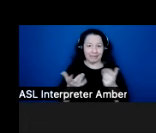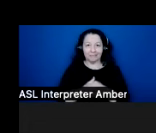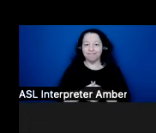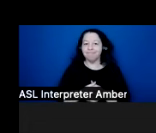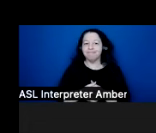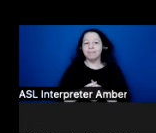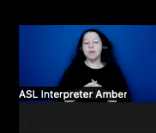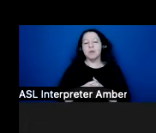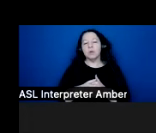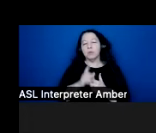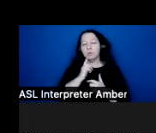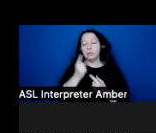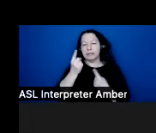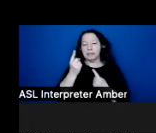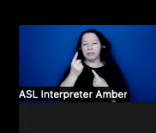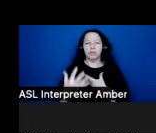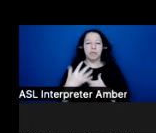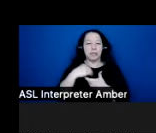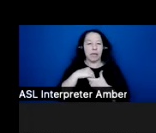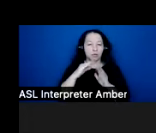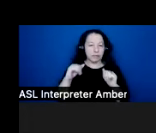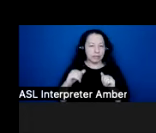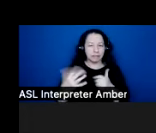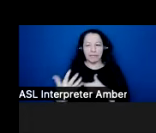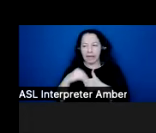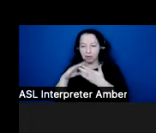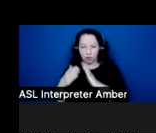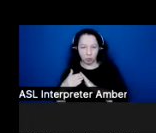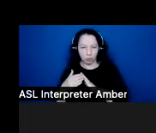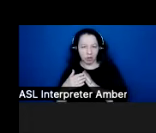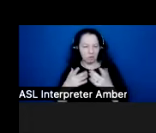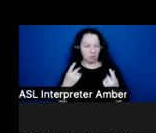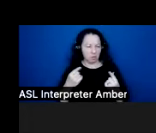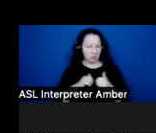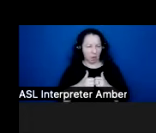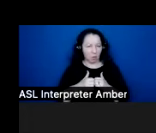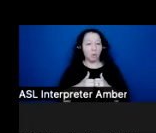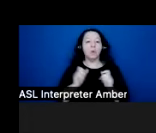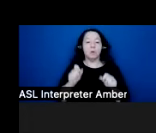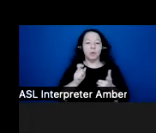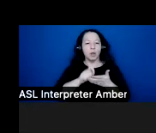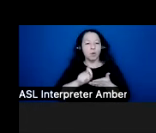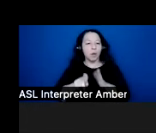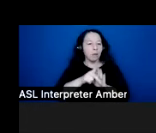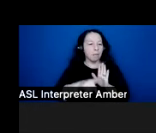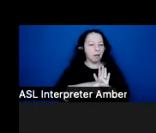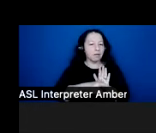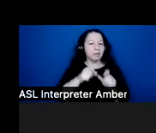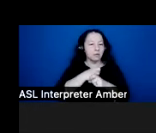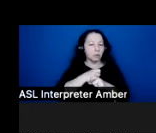looking at engaging systems and engaging communities, right? What can we do? Create policies that are reflective of our tribal